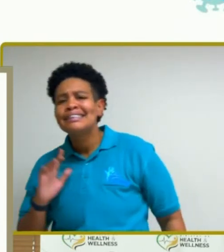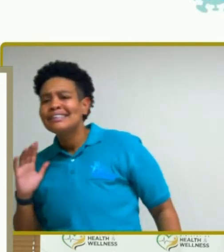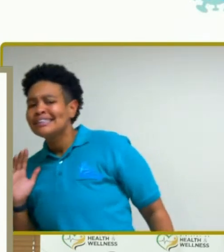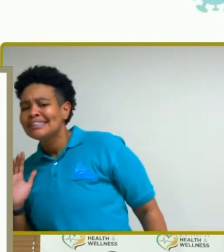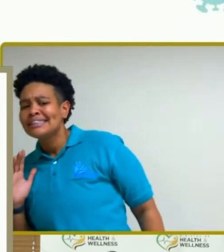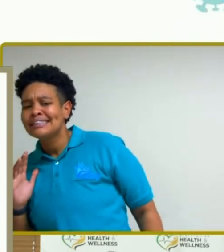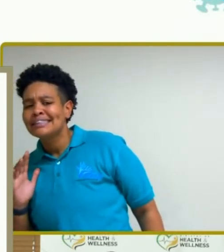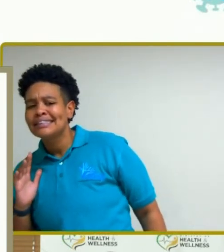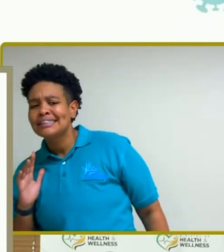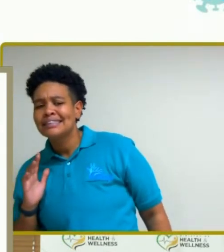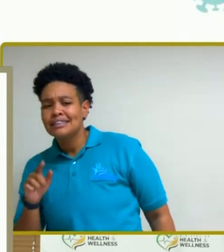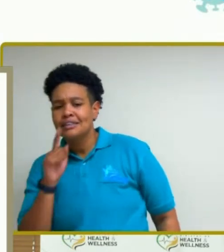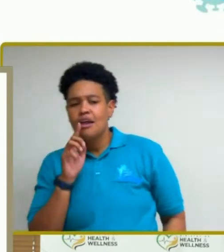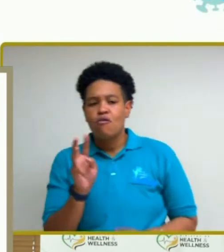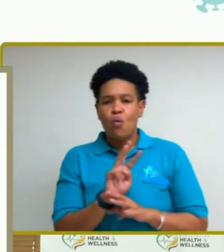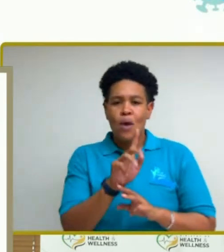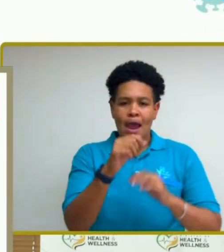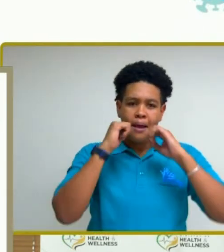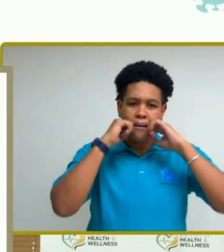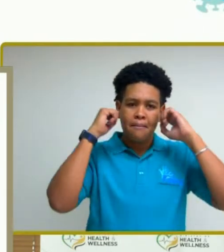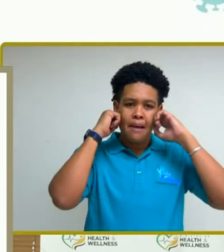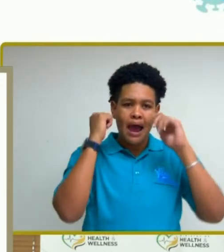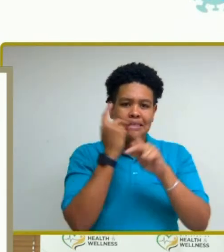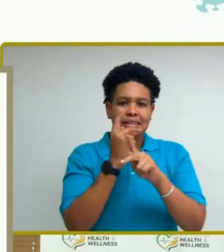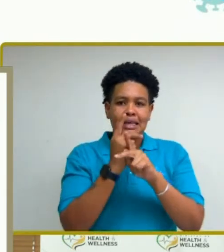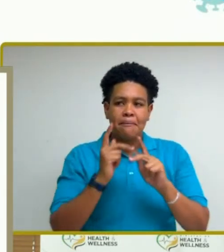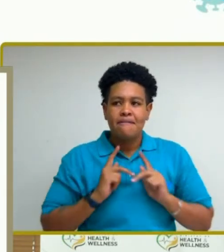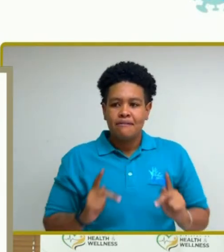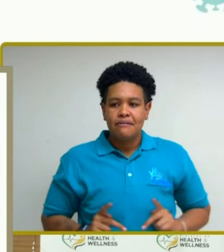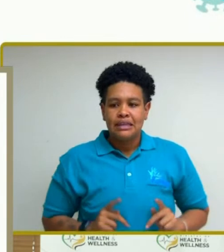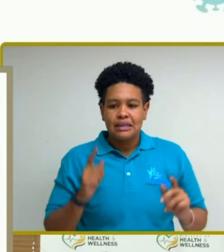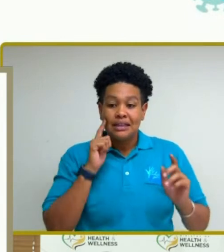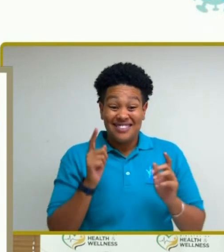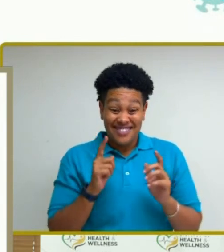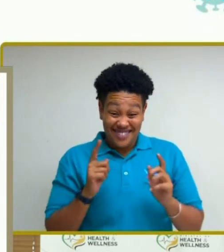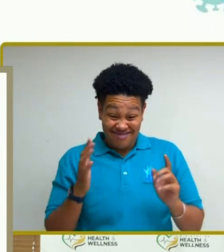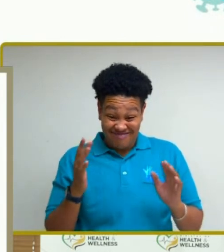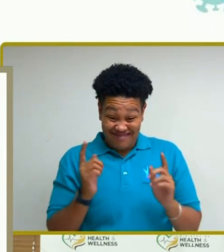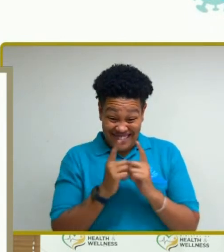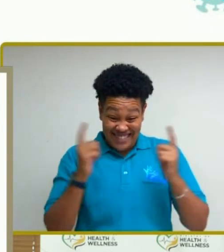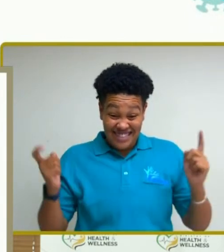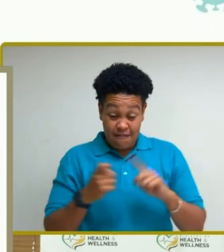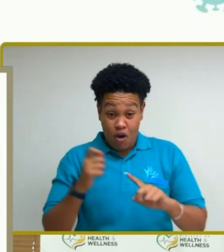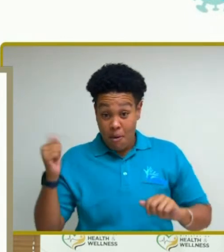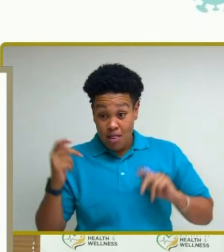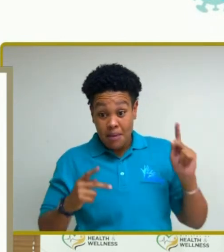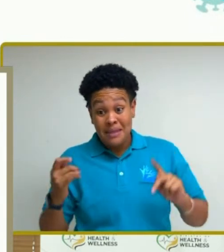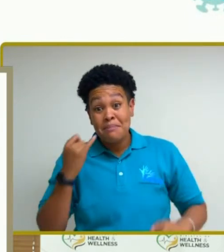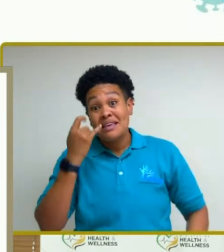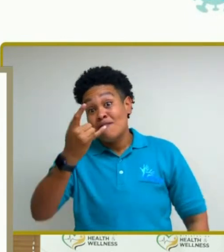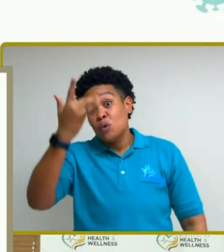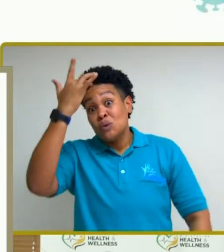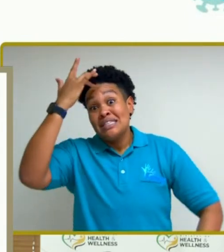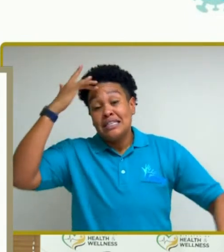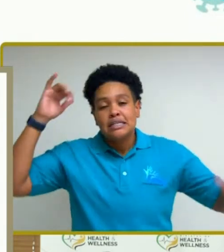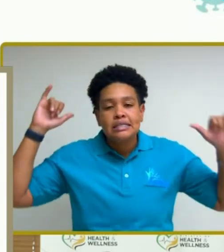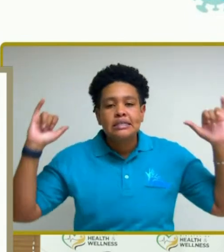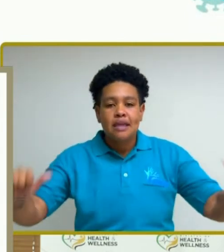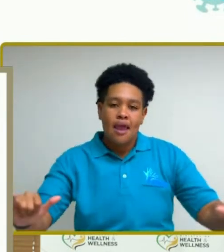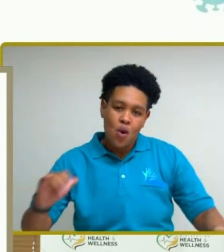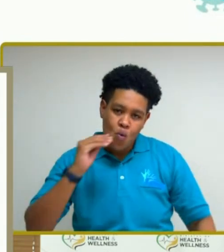their mask, keep physically distanced from others, and if you are sick, stay at